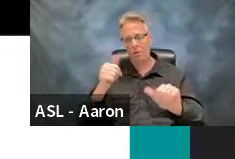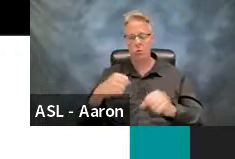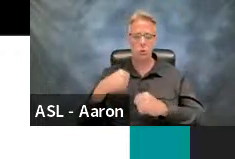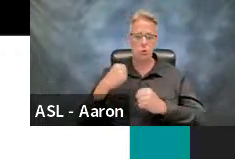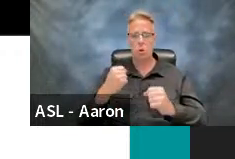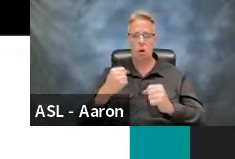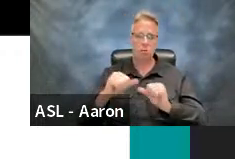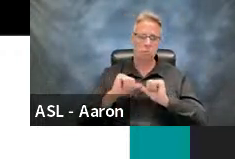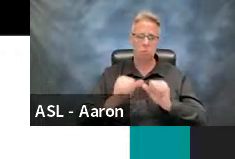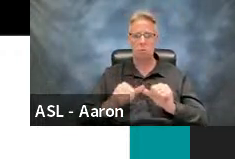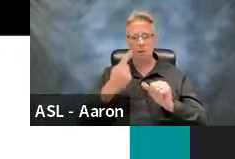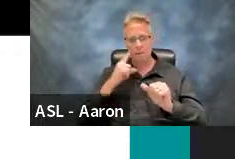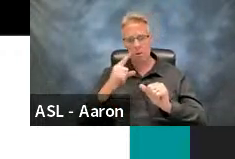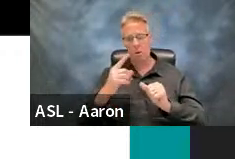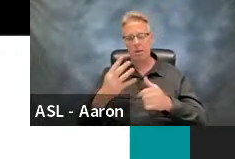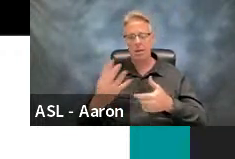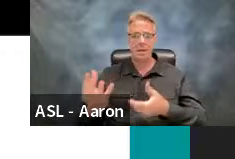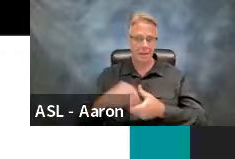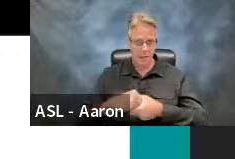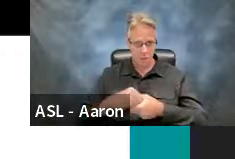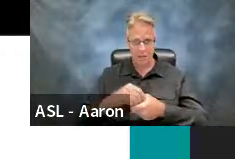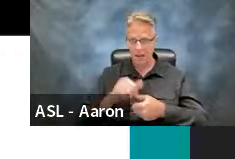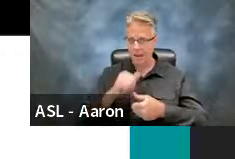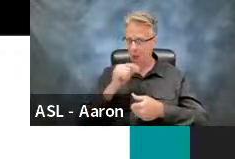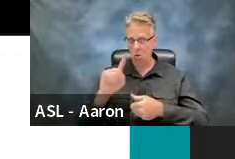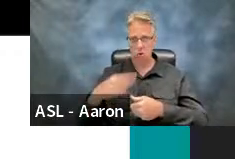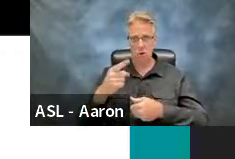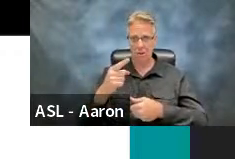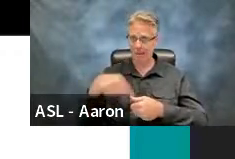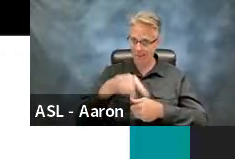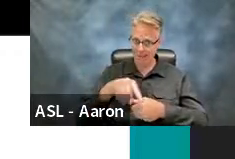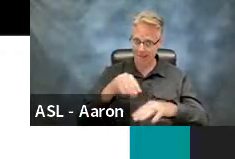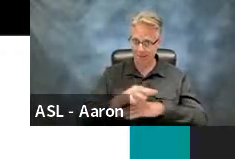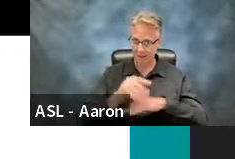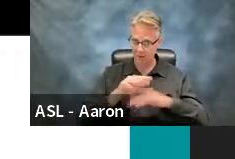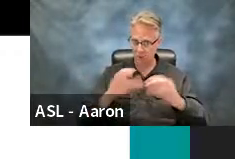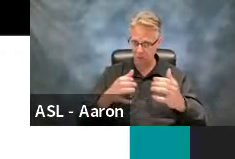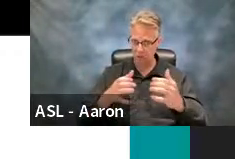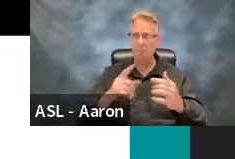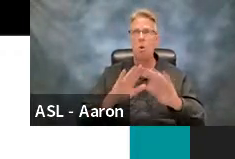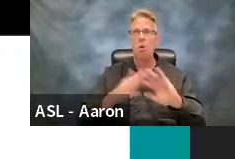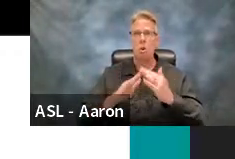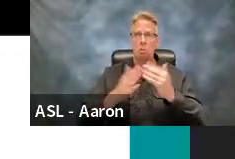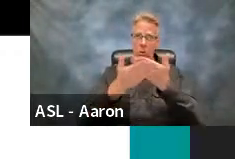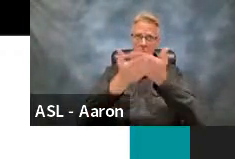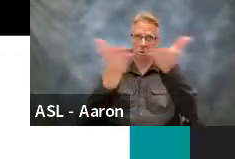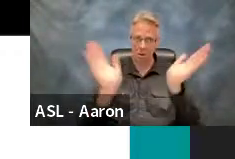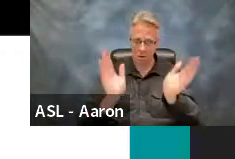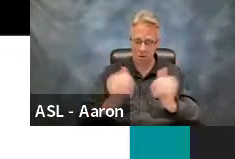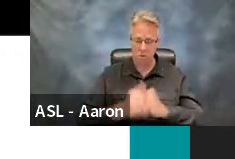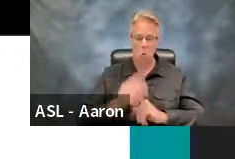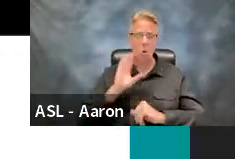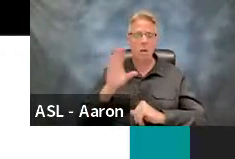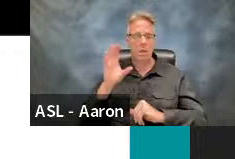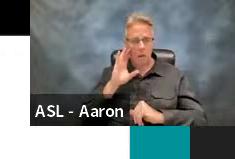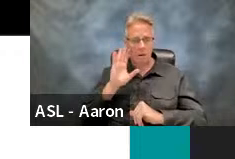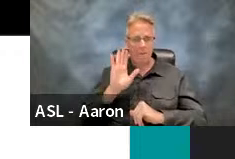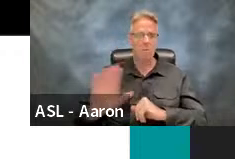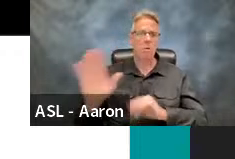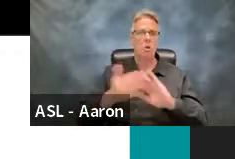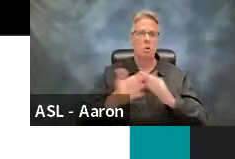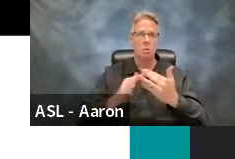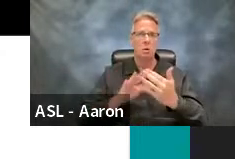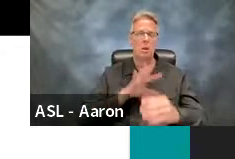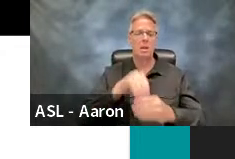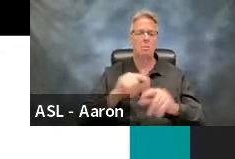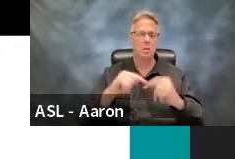of engaging not just this advisory group, but the community at large. And so we'll hear from our community engagement team